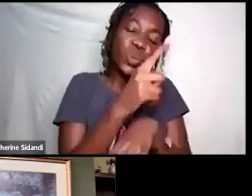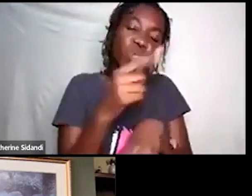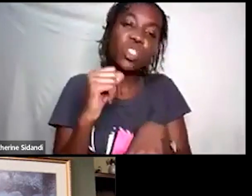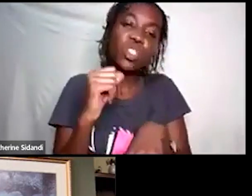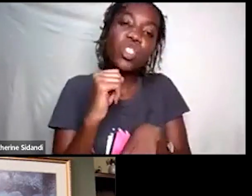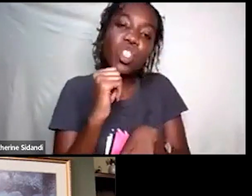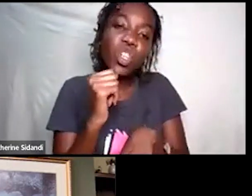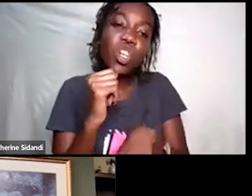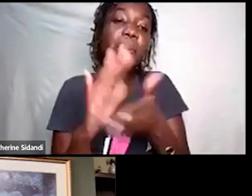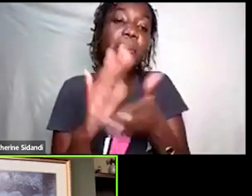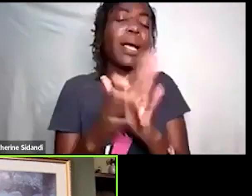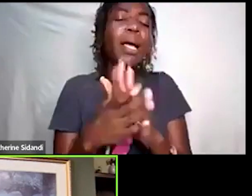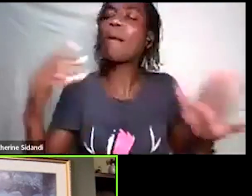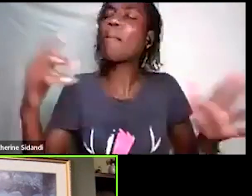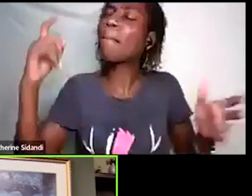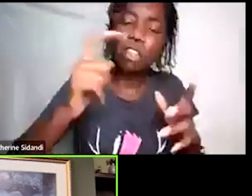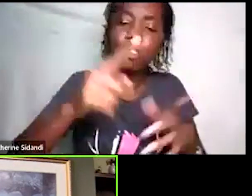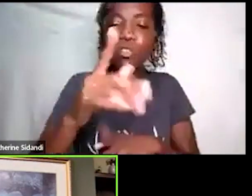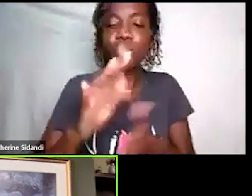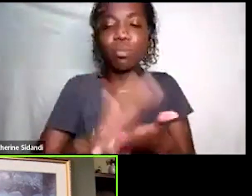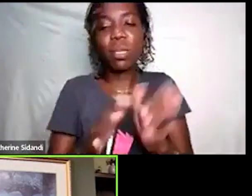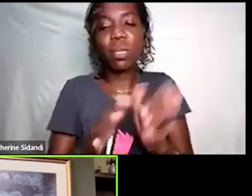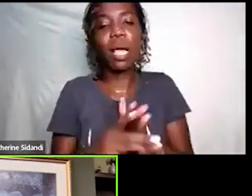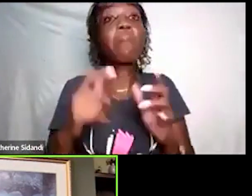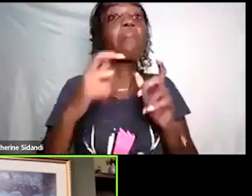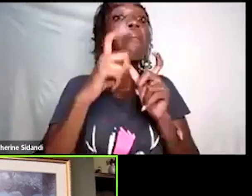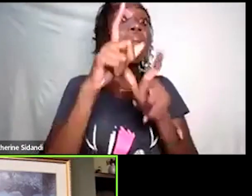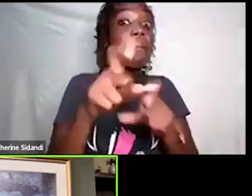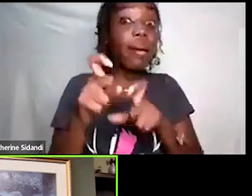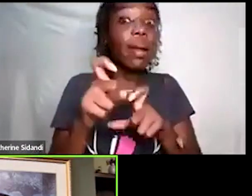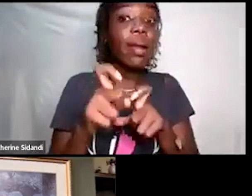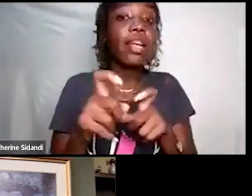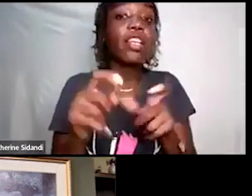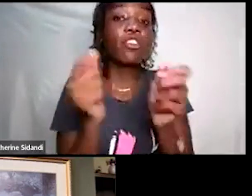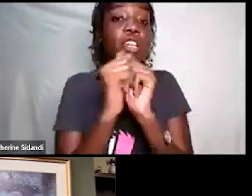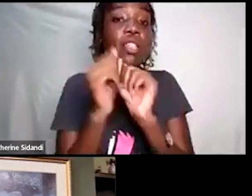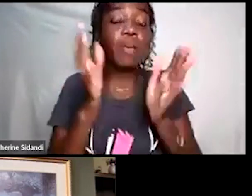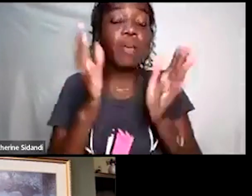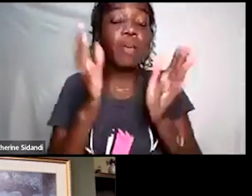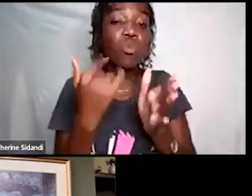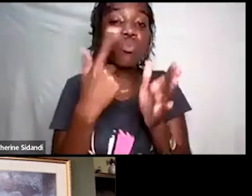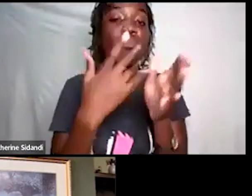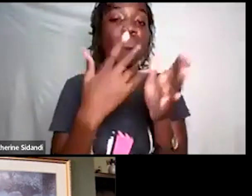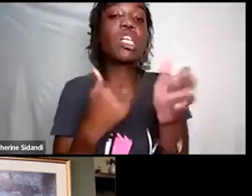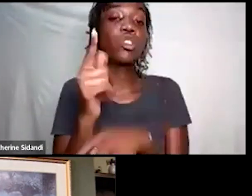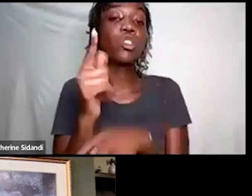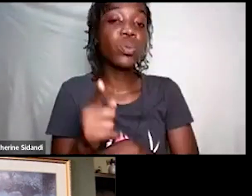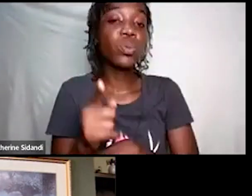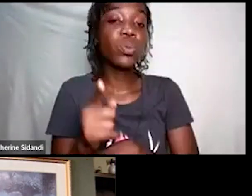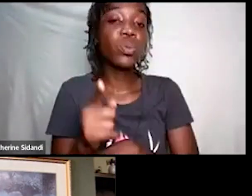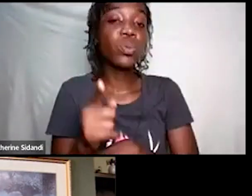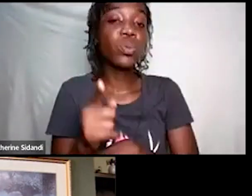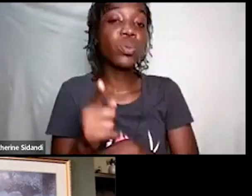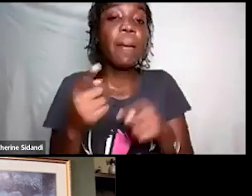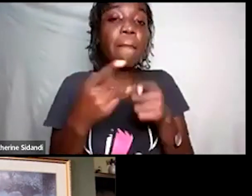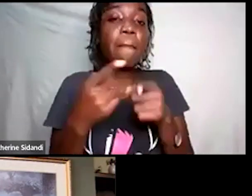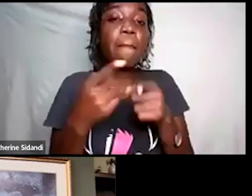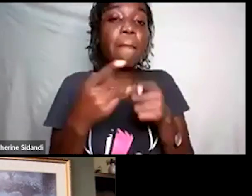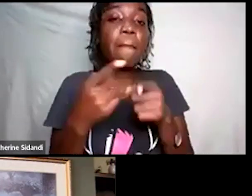become prey. Yeah. To the person who wants you. Yeah. And you need to have a safe